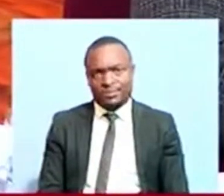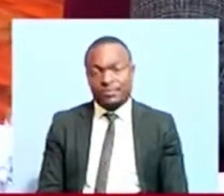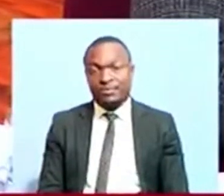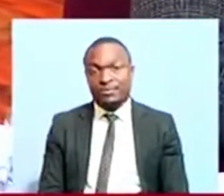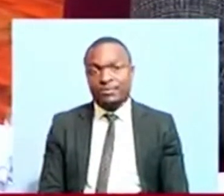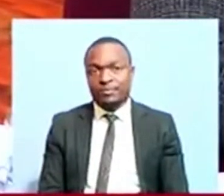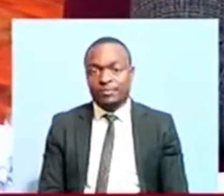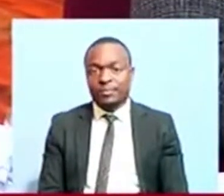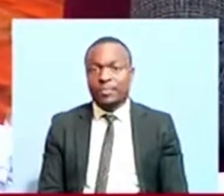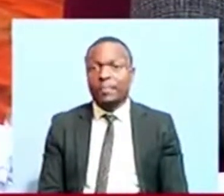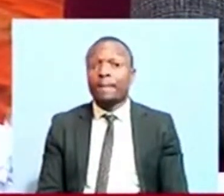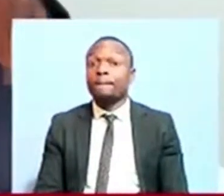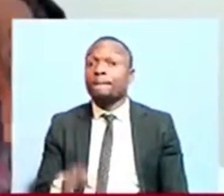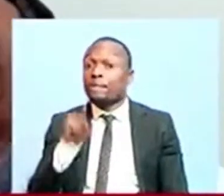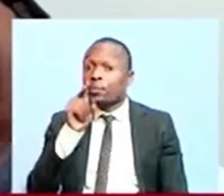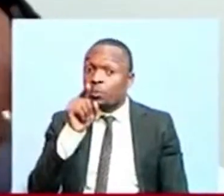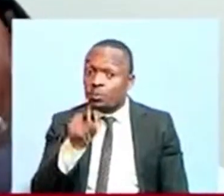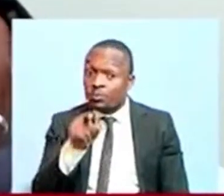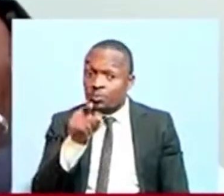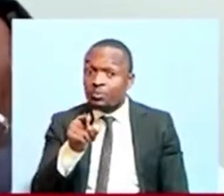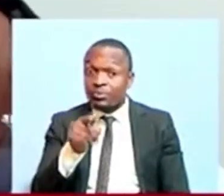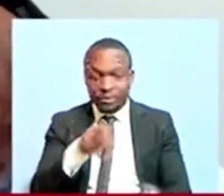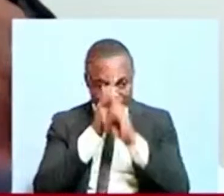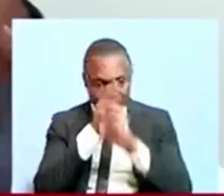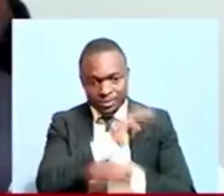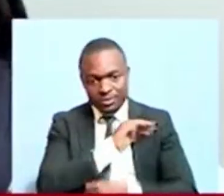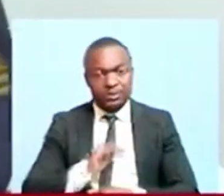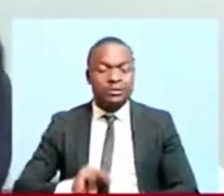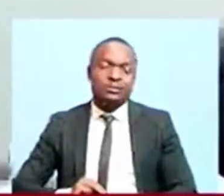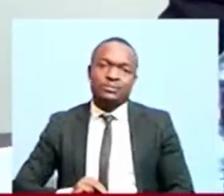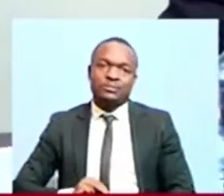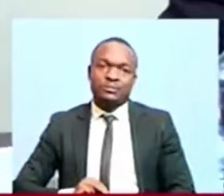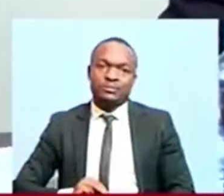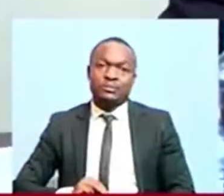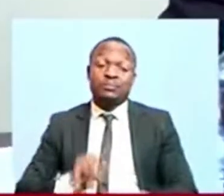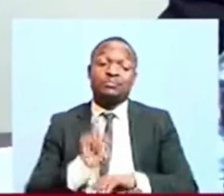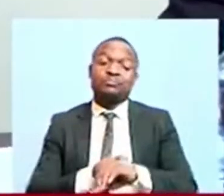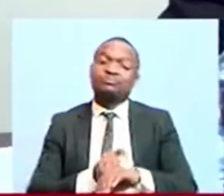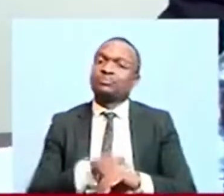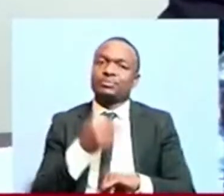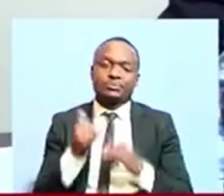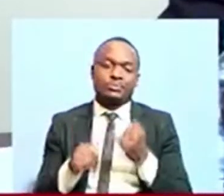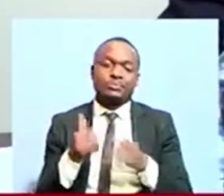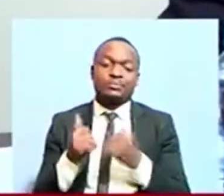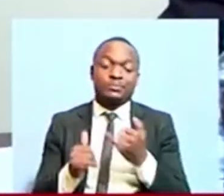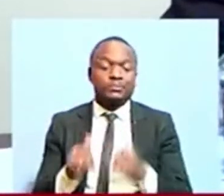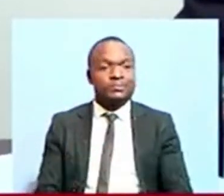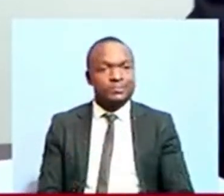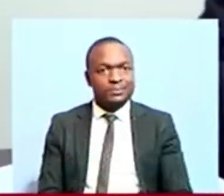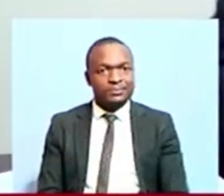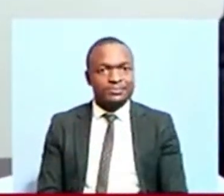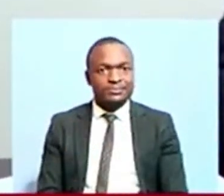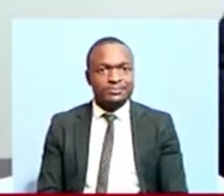You are one of the members. I think we are over our time.